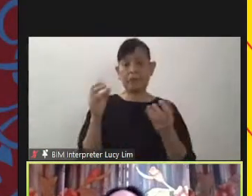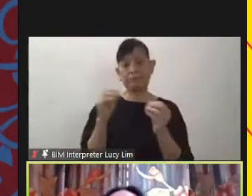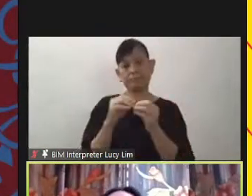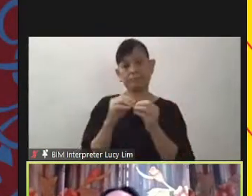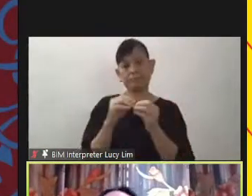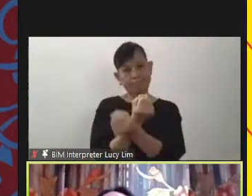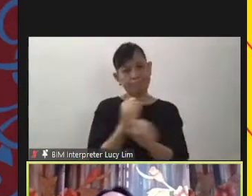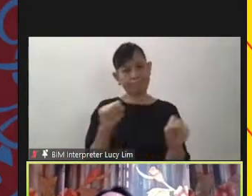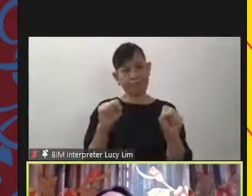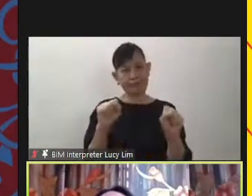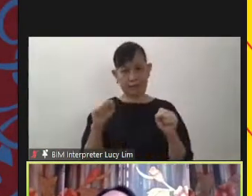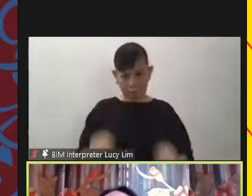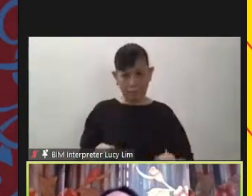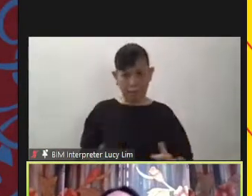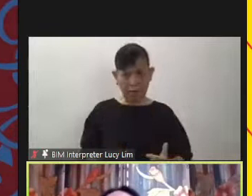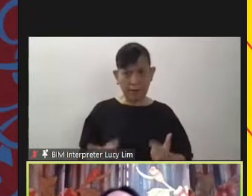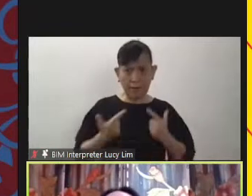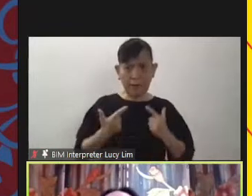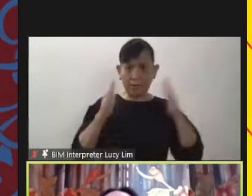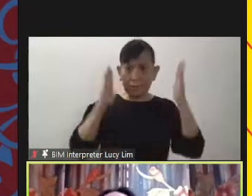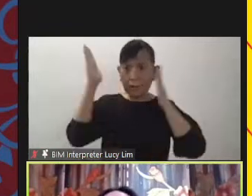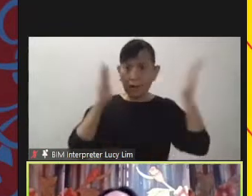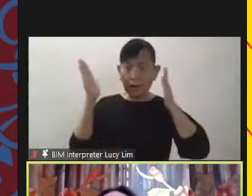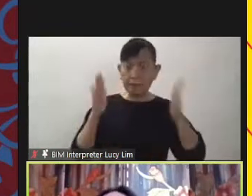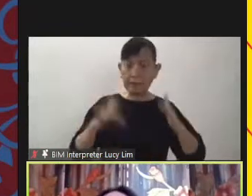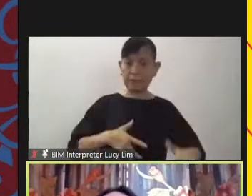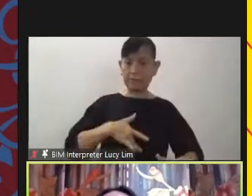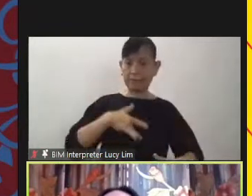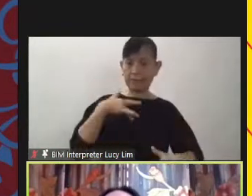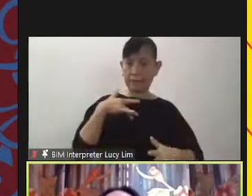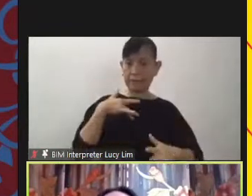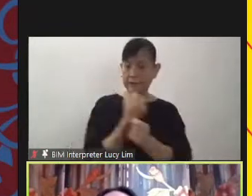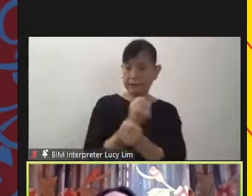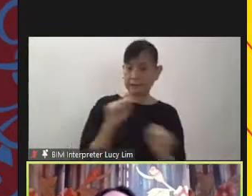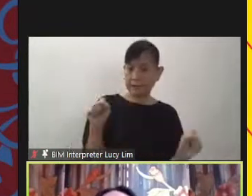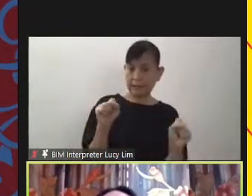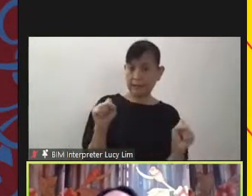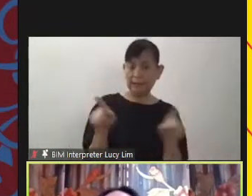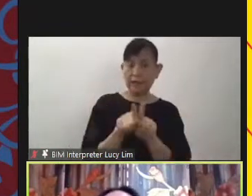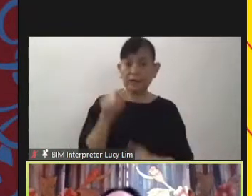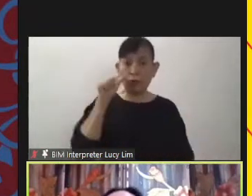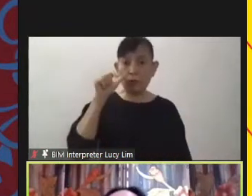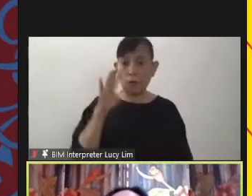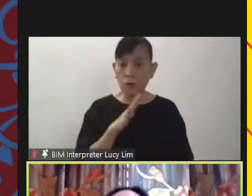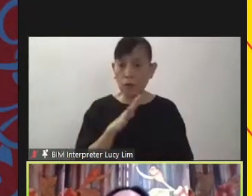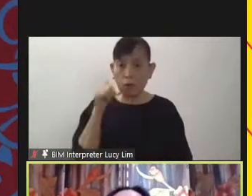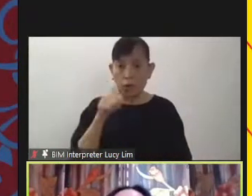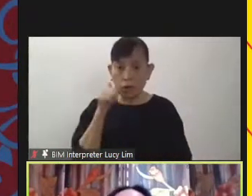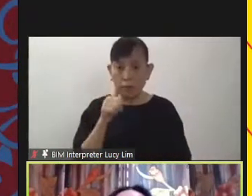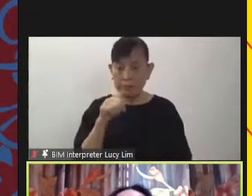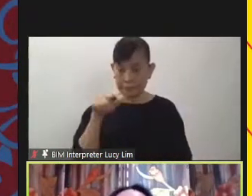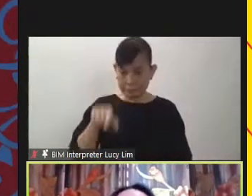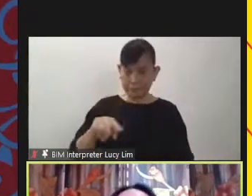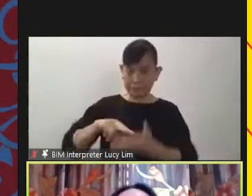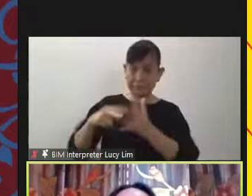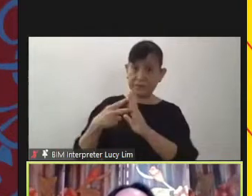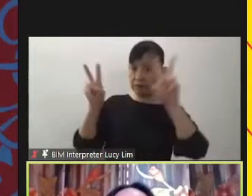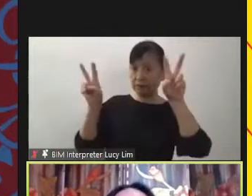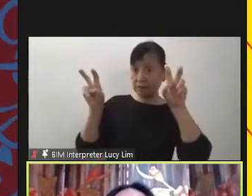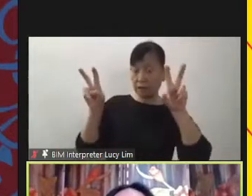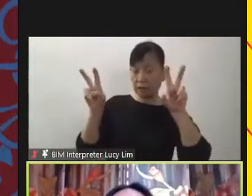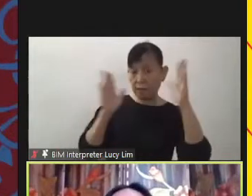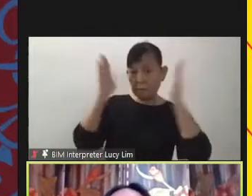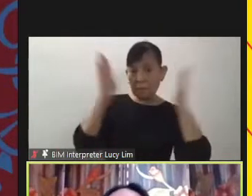we can actually live in Malaysia feeling safe as a woman and girl. So the big question is Malaysia safe for women